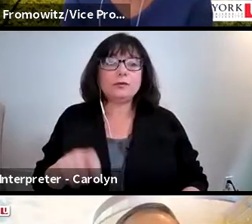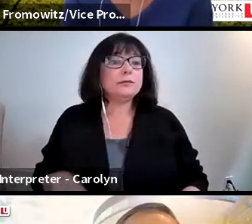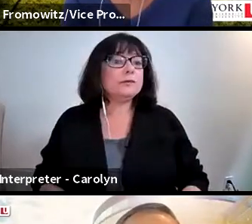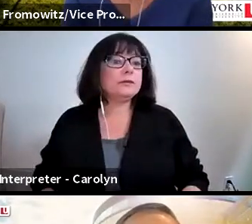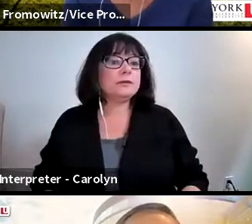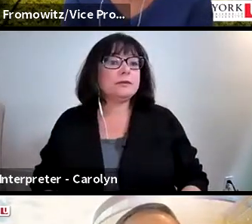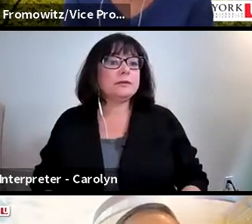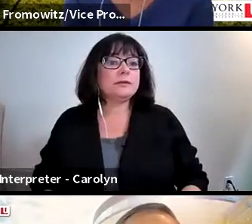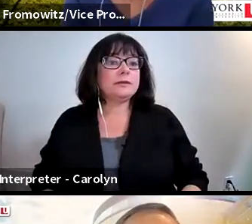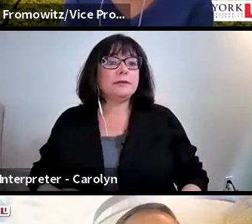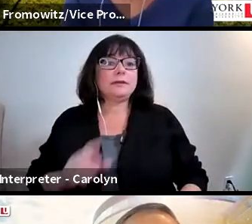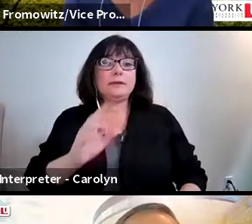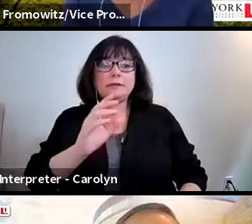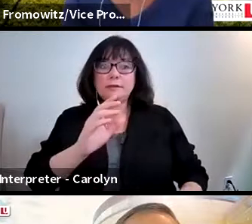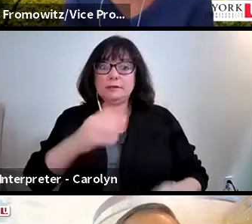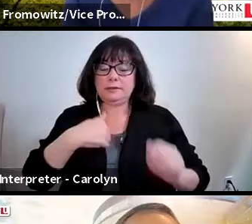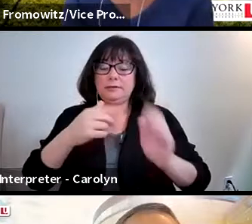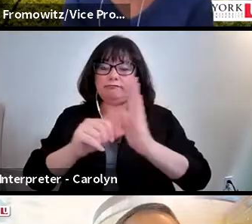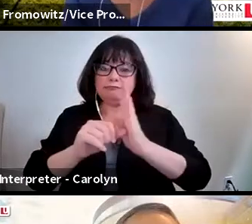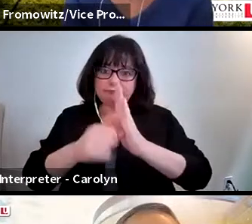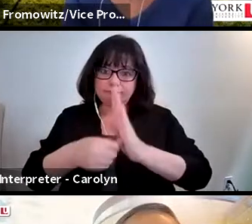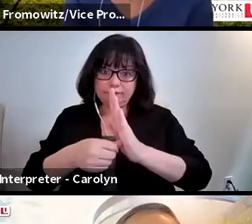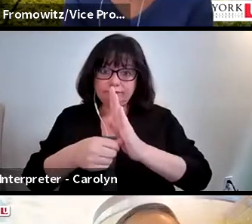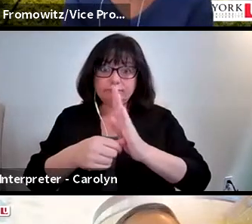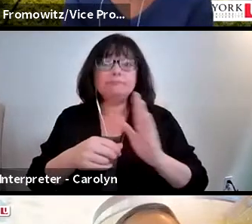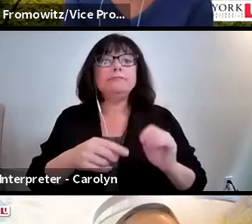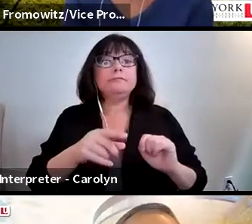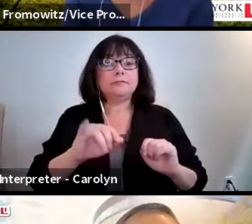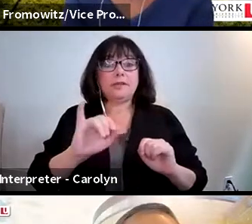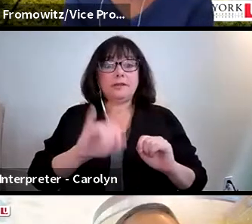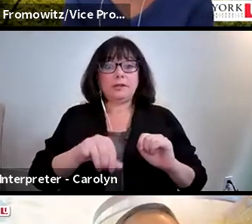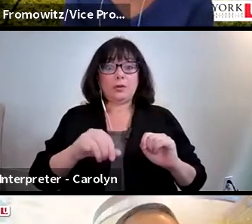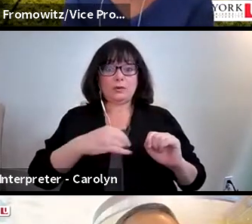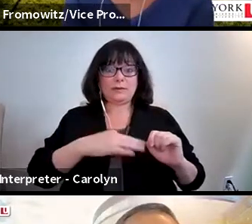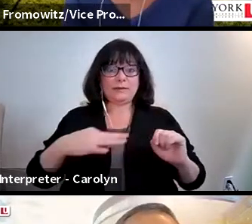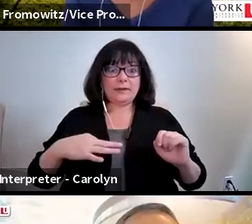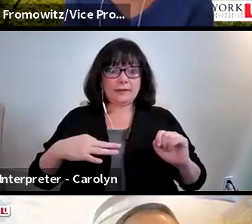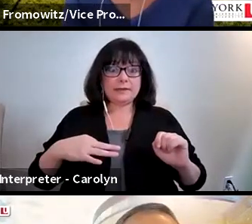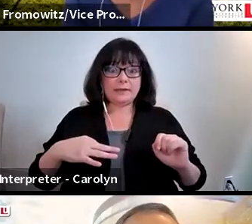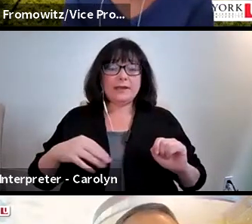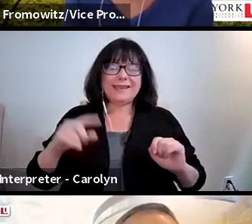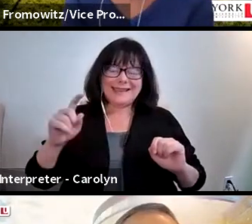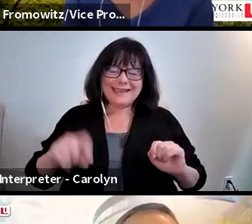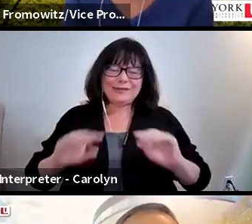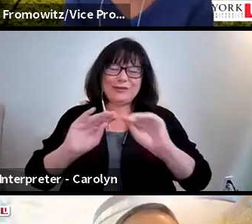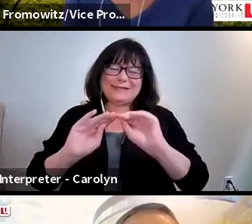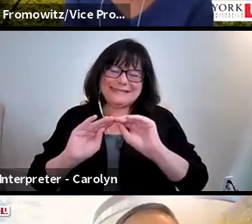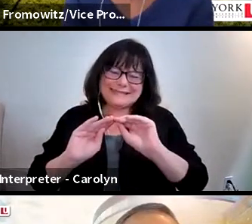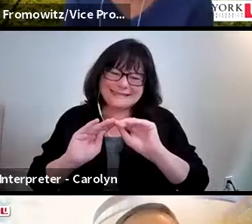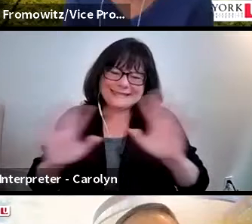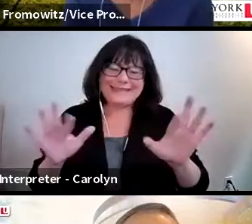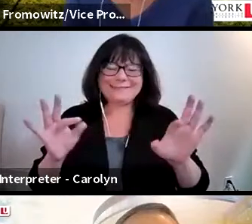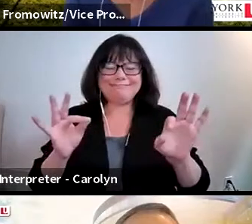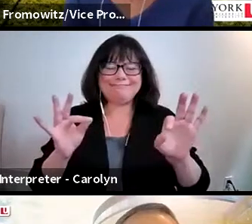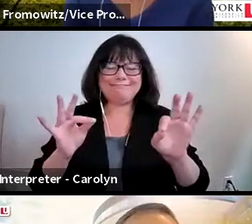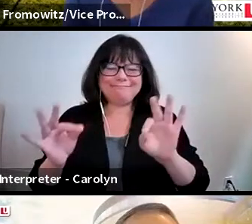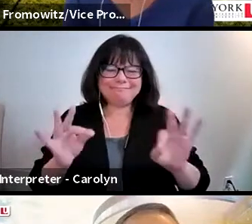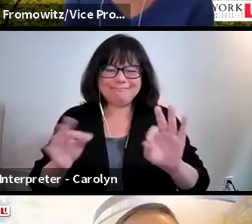those faculty members is specifying with clarity what the requirements